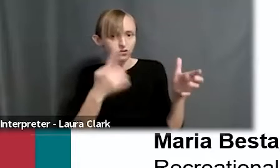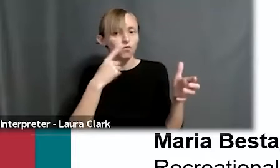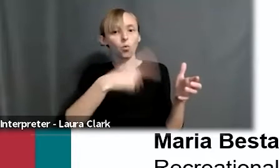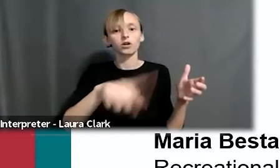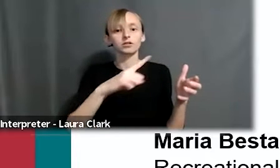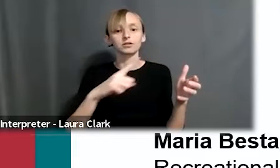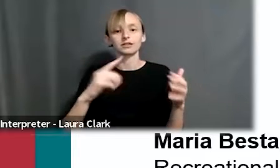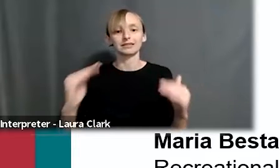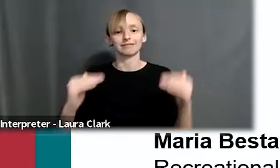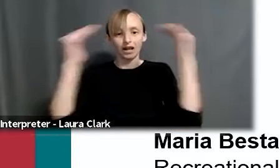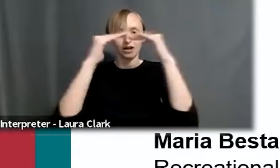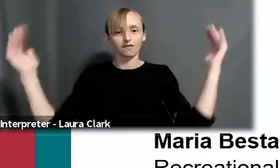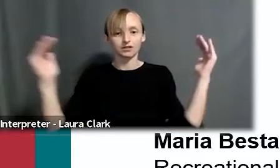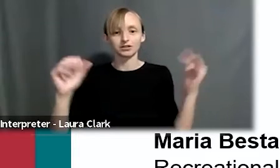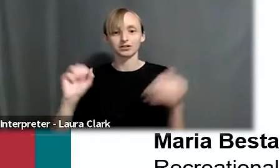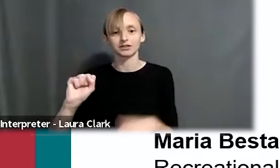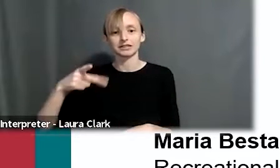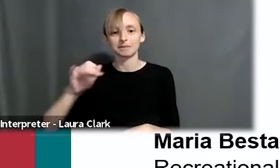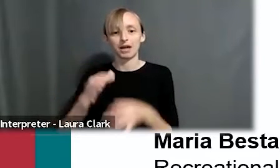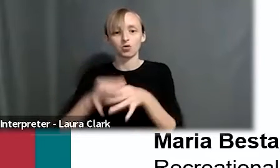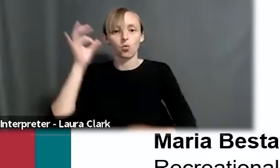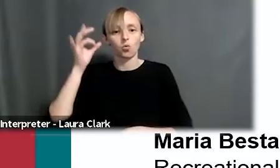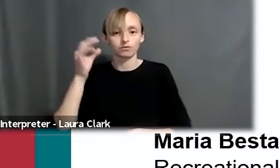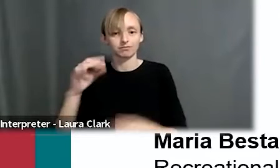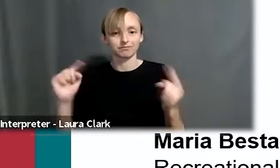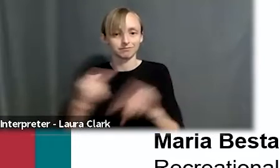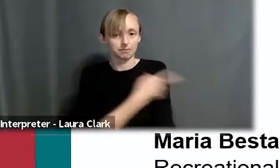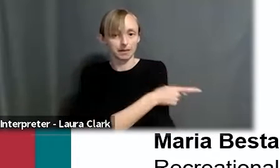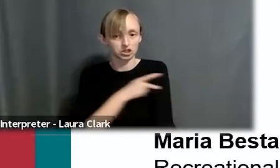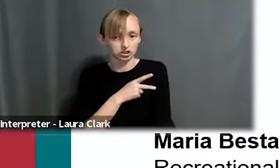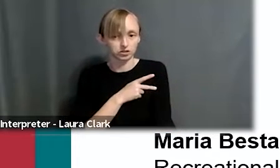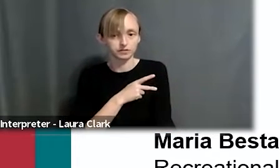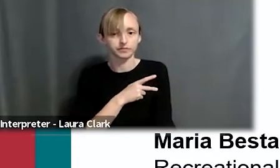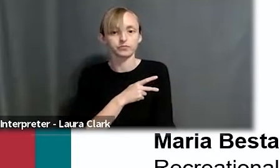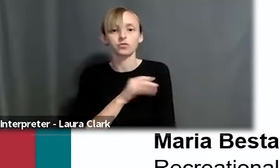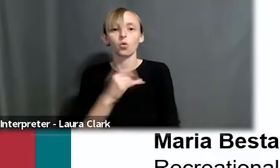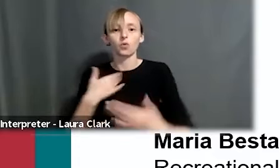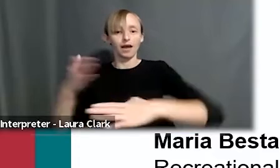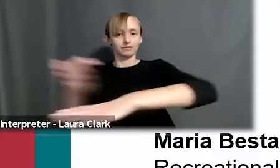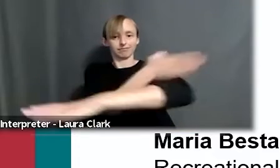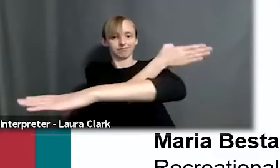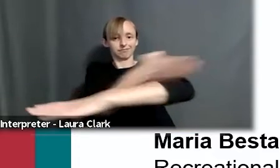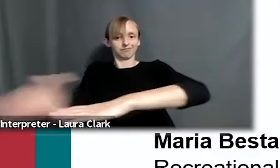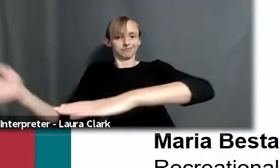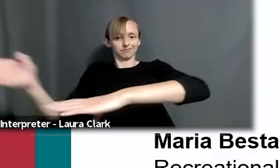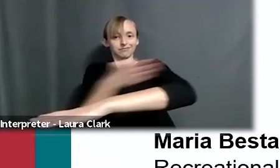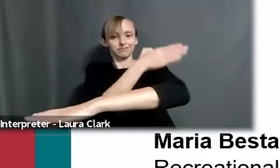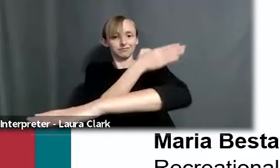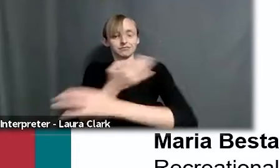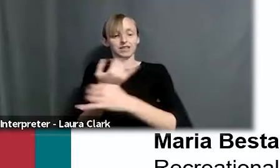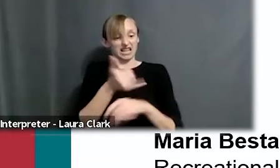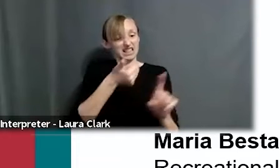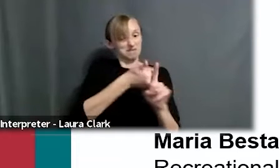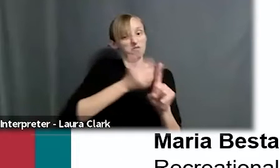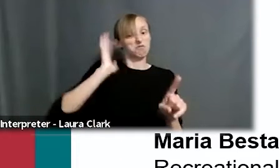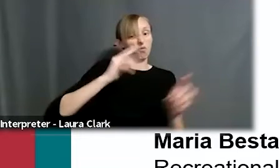cord patients. And who have also kind of working on that continuum, who are now outpatients